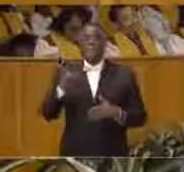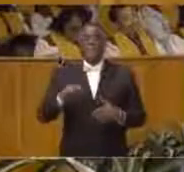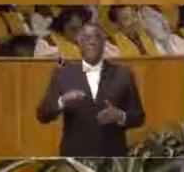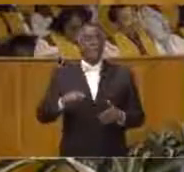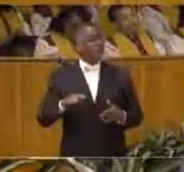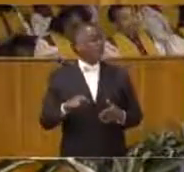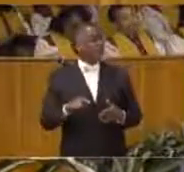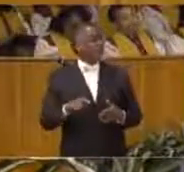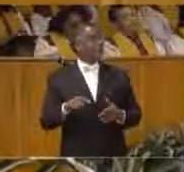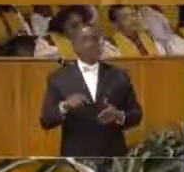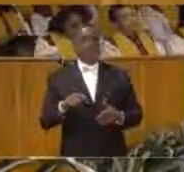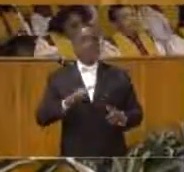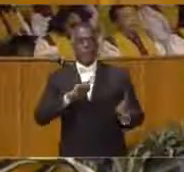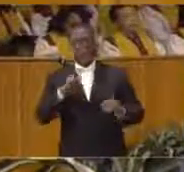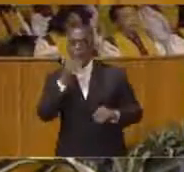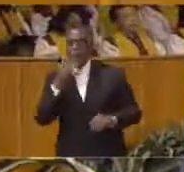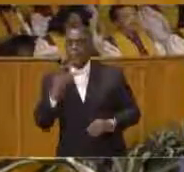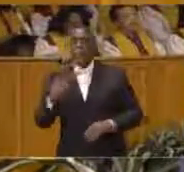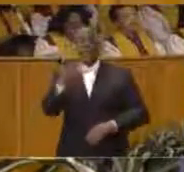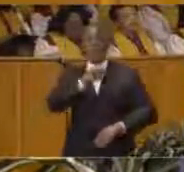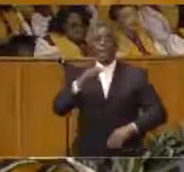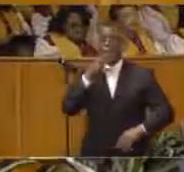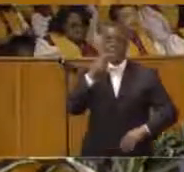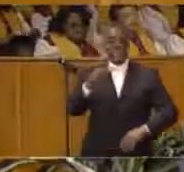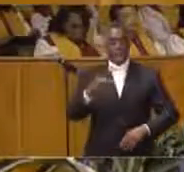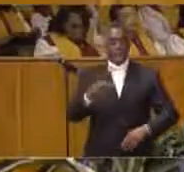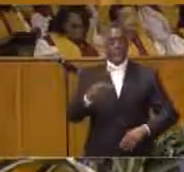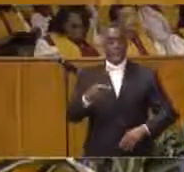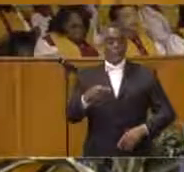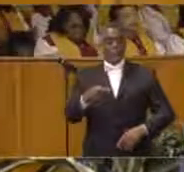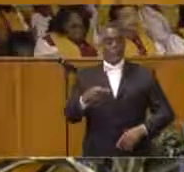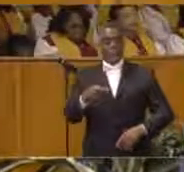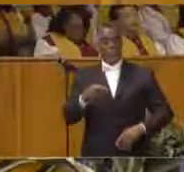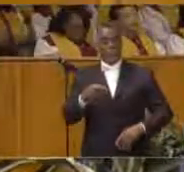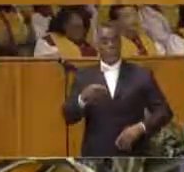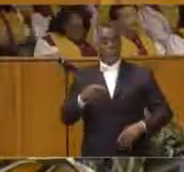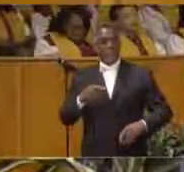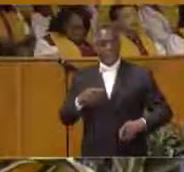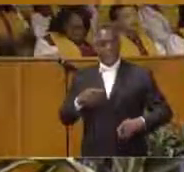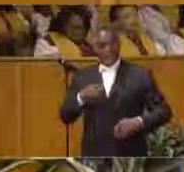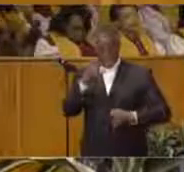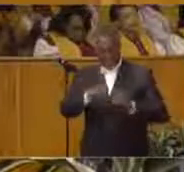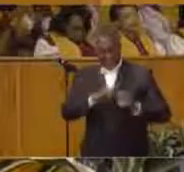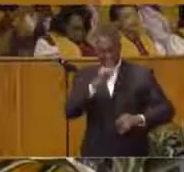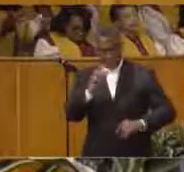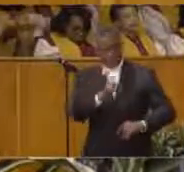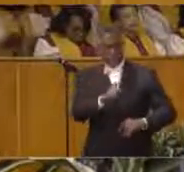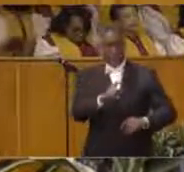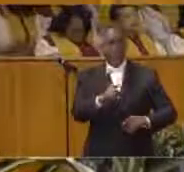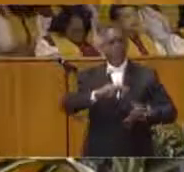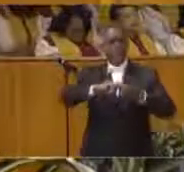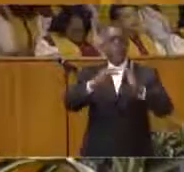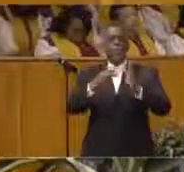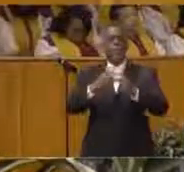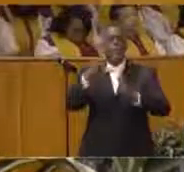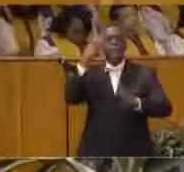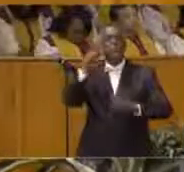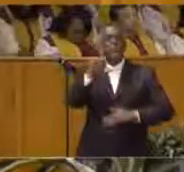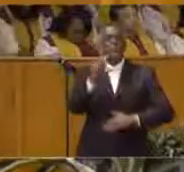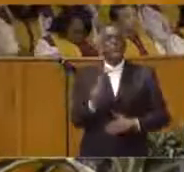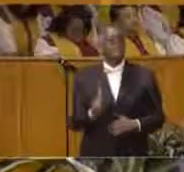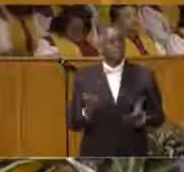home. So the Lord says, listen, that has to be sown in, and that answers the last question, which is the purpose of my